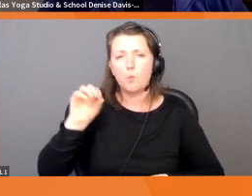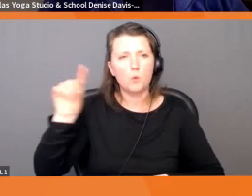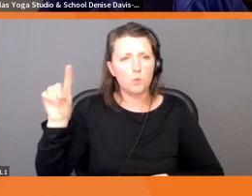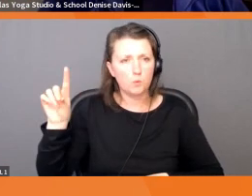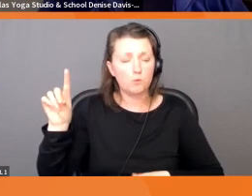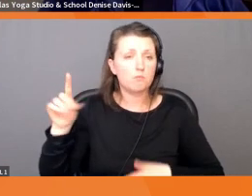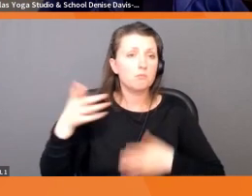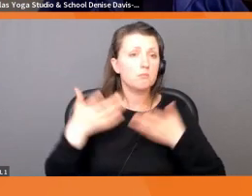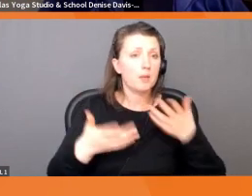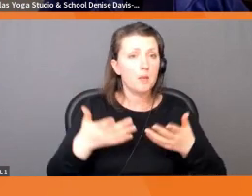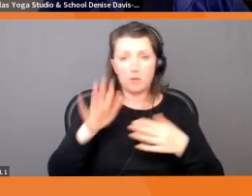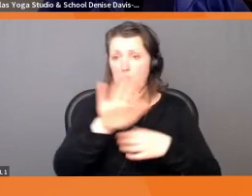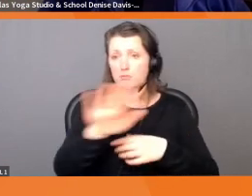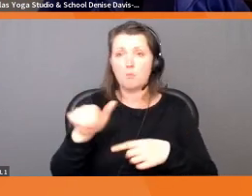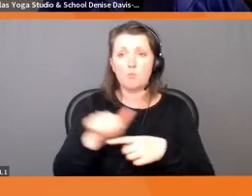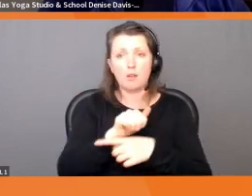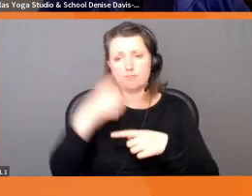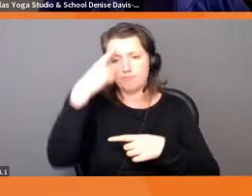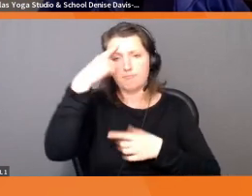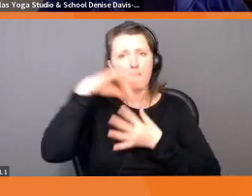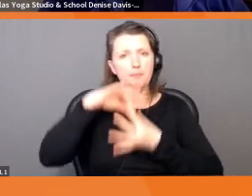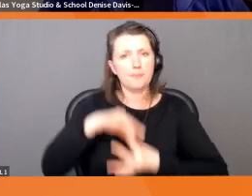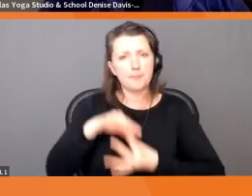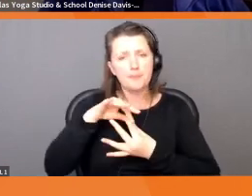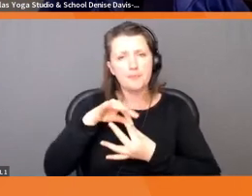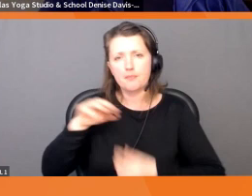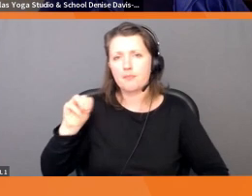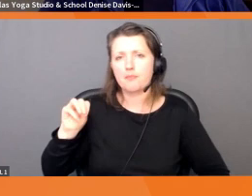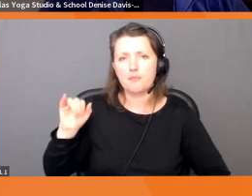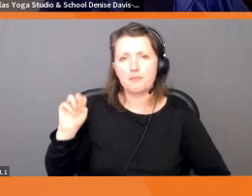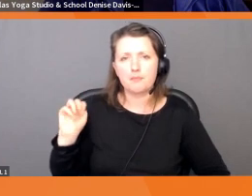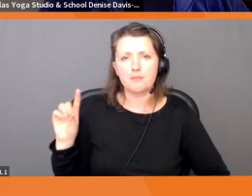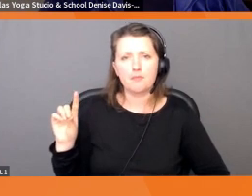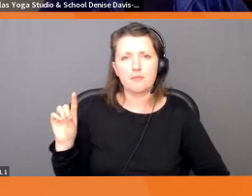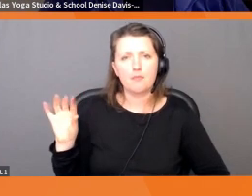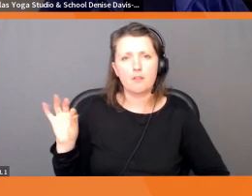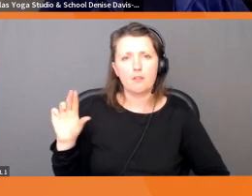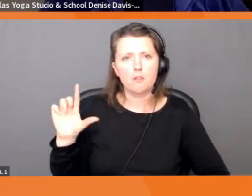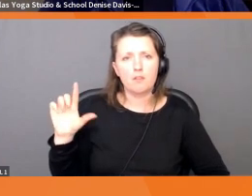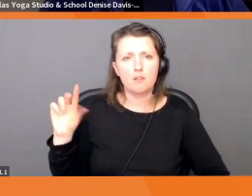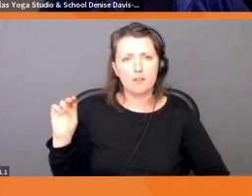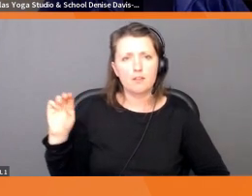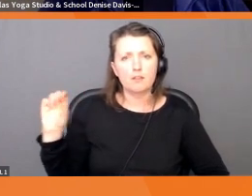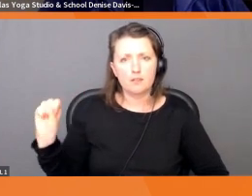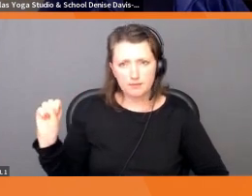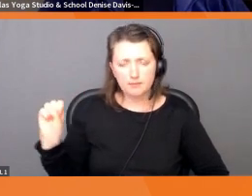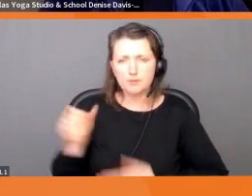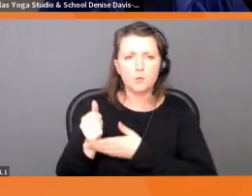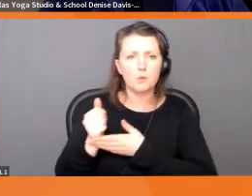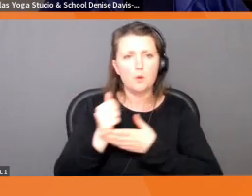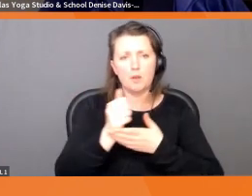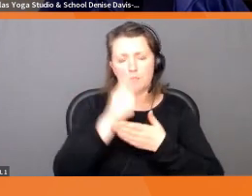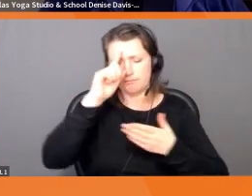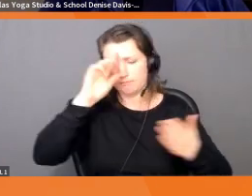mindfulness practices that help us to recenter and resource again. So